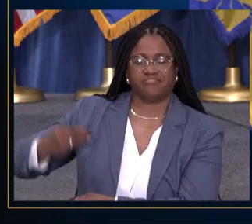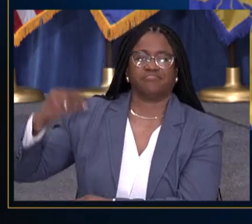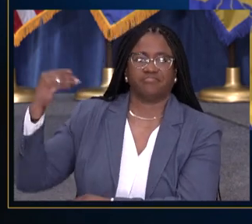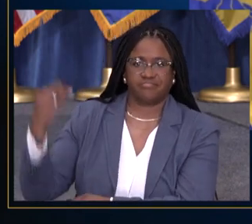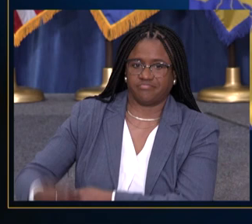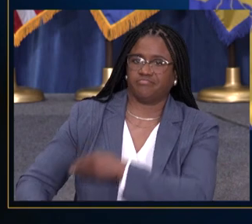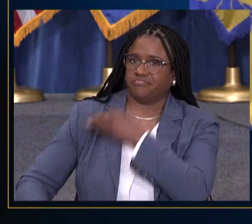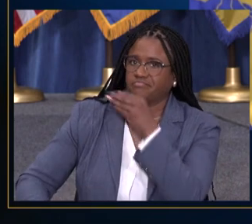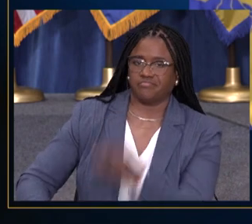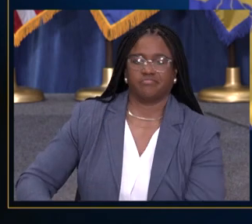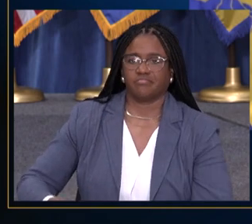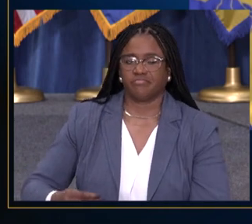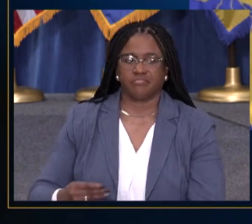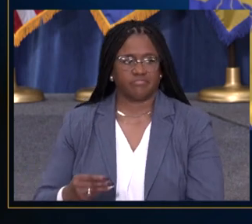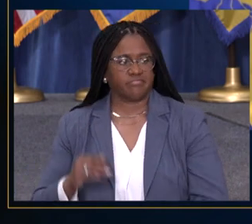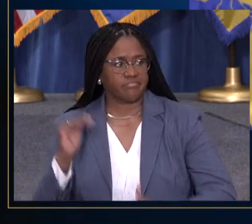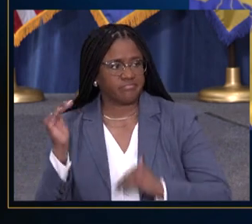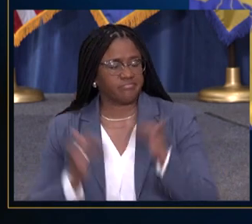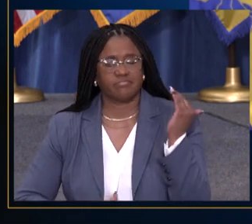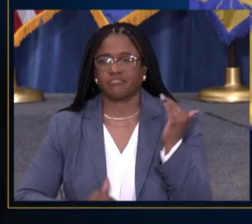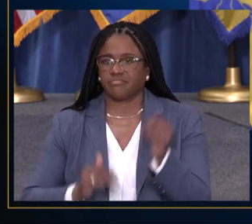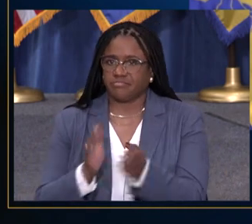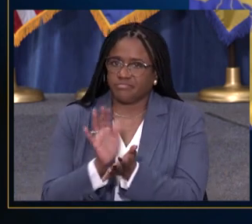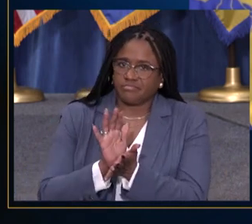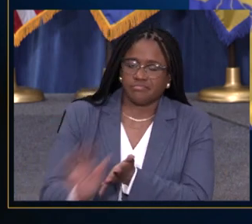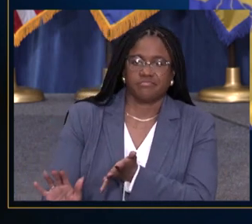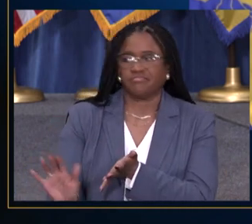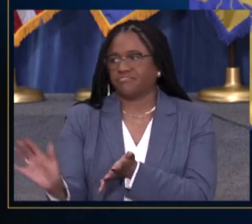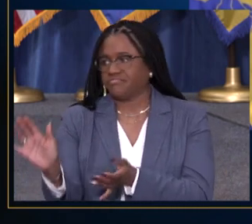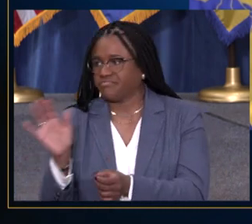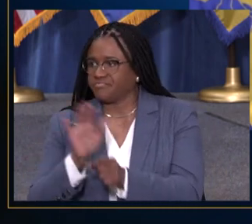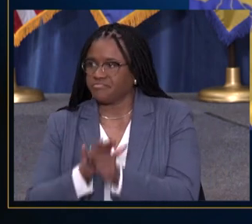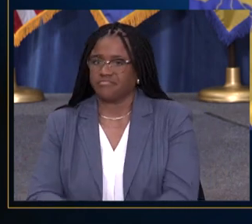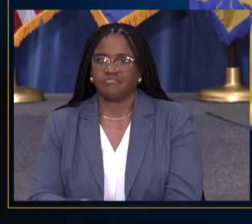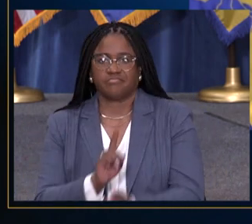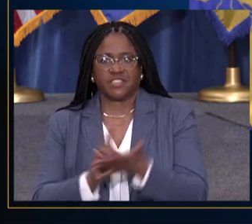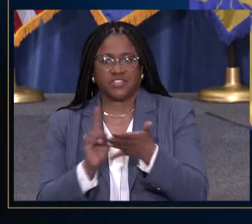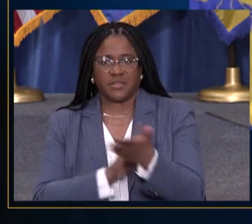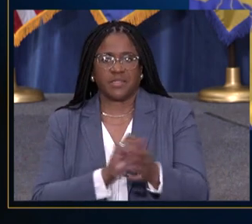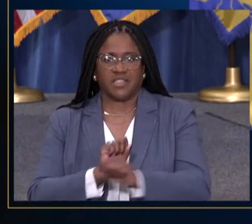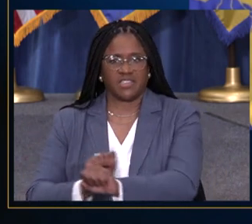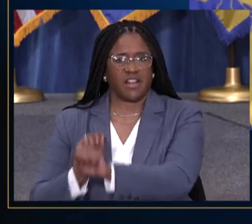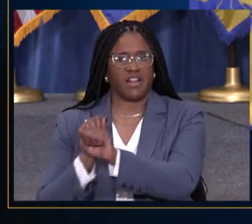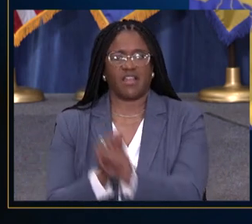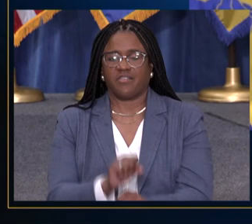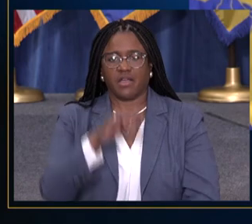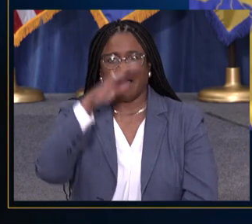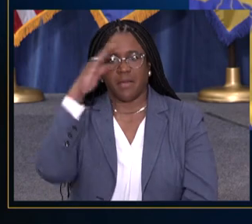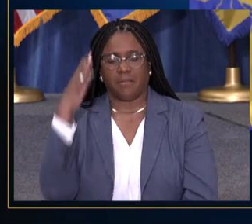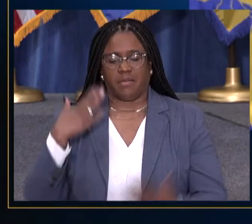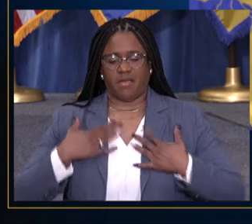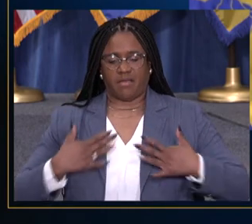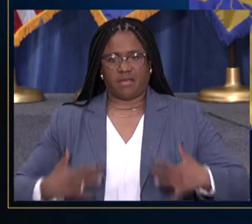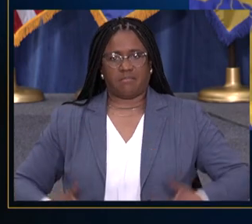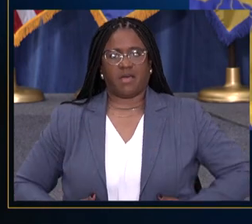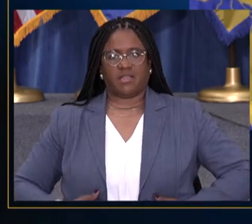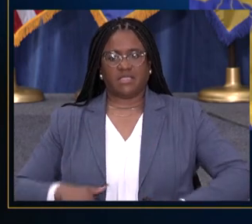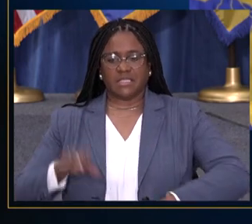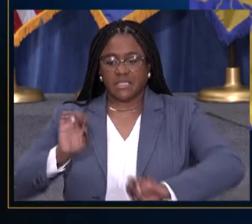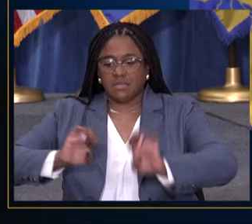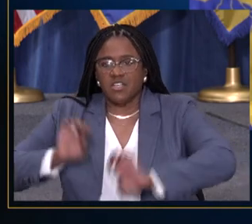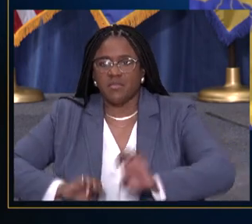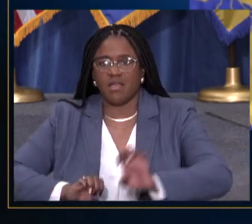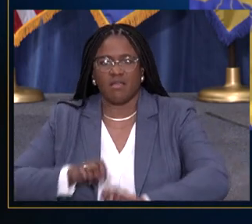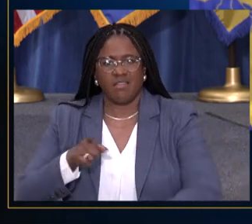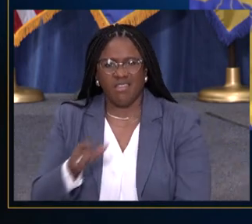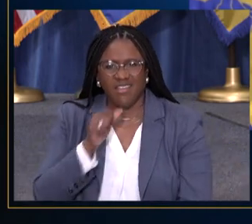and discrimination. From the brutal legacy of slavery, where Black bodies were exploited for medical experimentation without